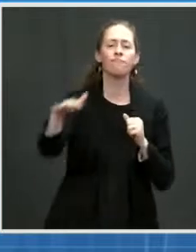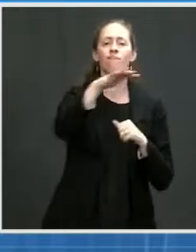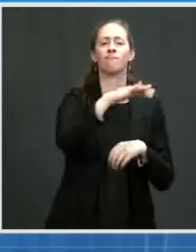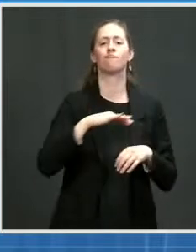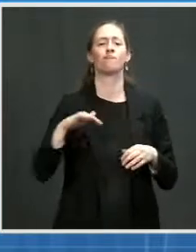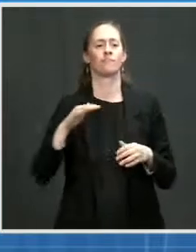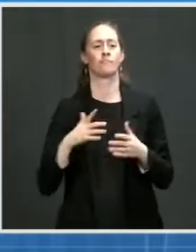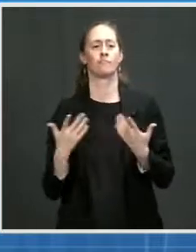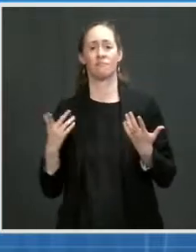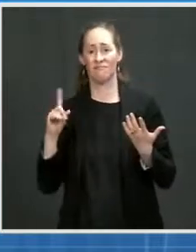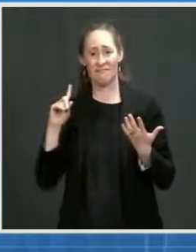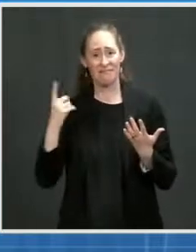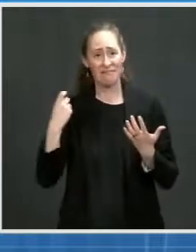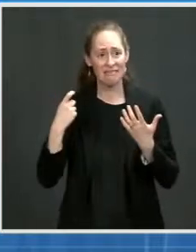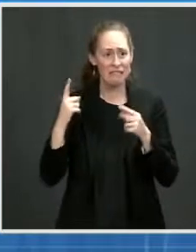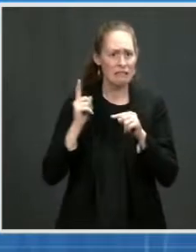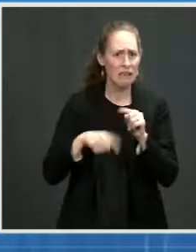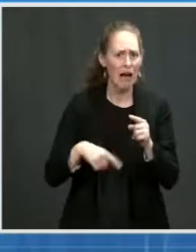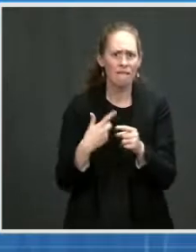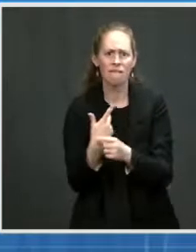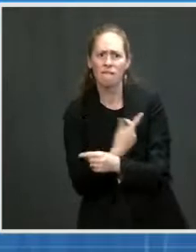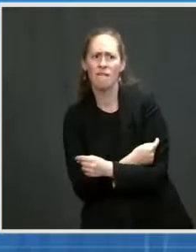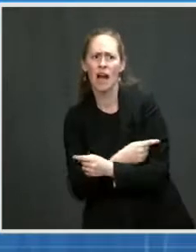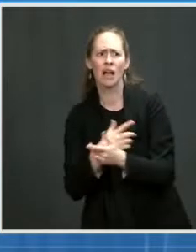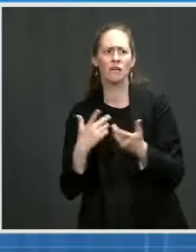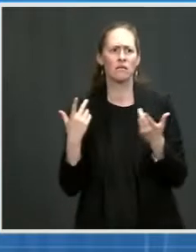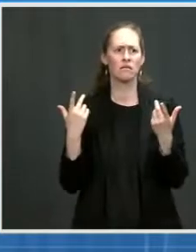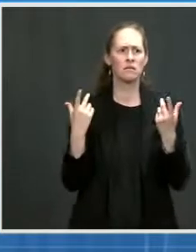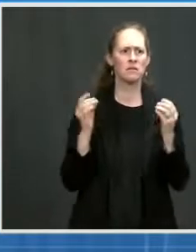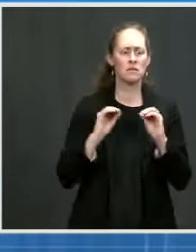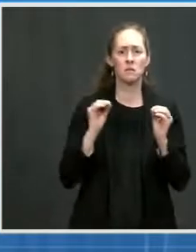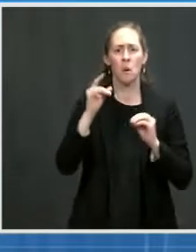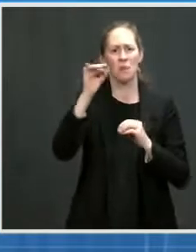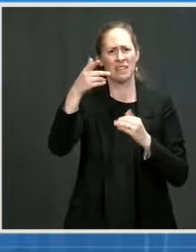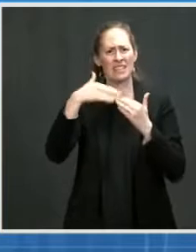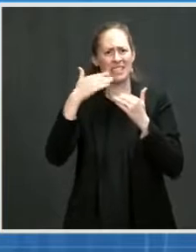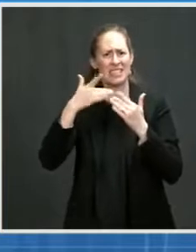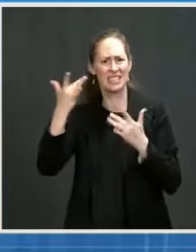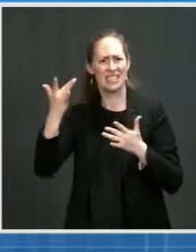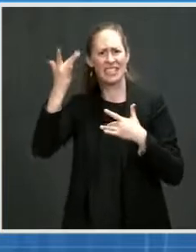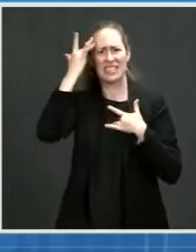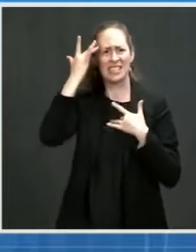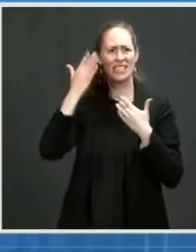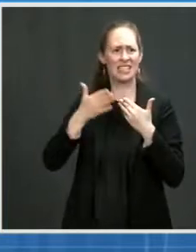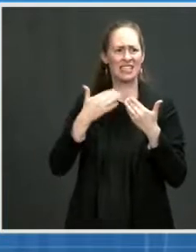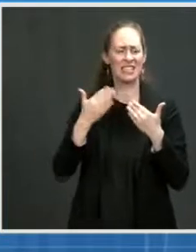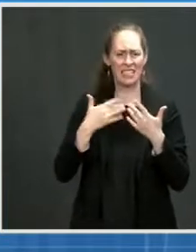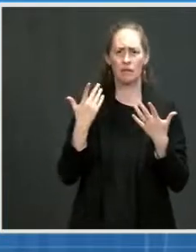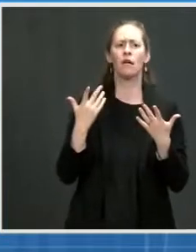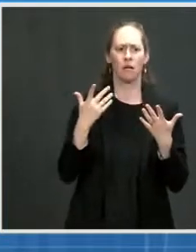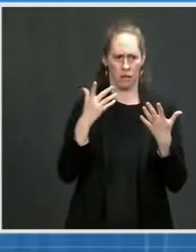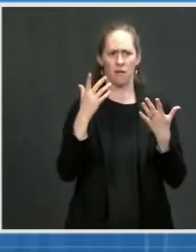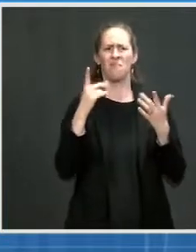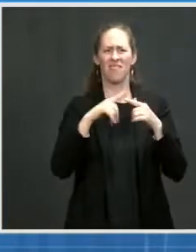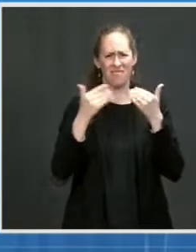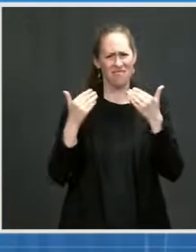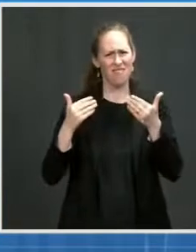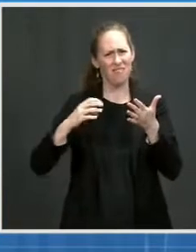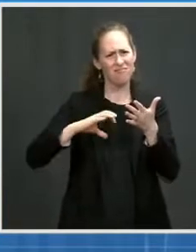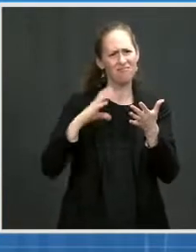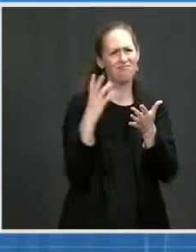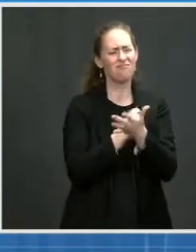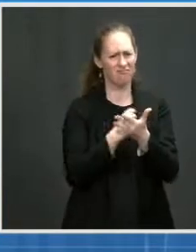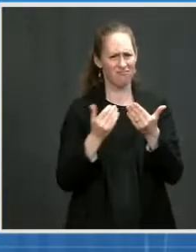medical condition. You've contributed to our country. You might be seeing all the positive news around you, cases